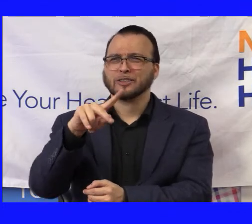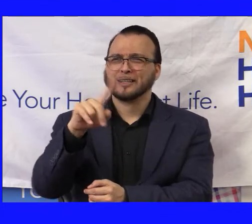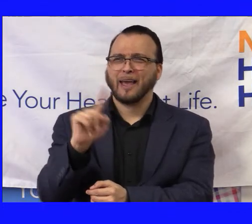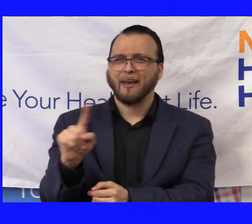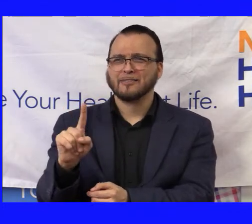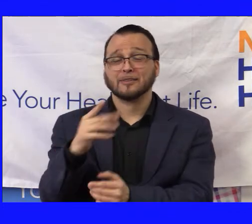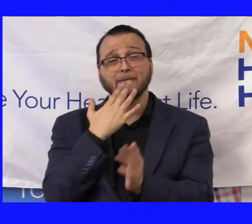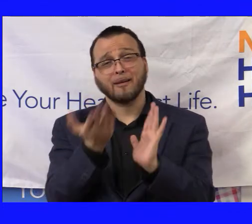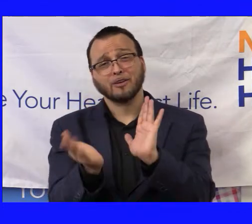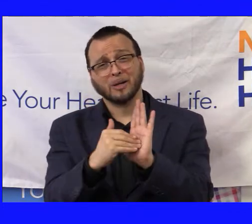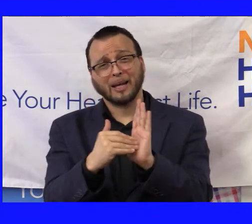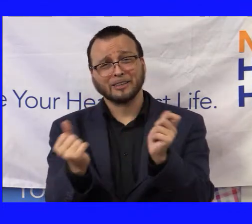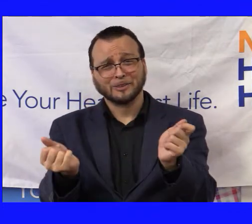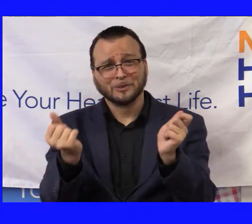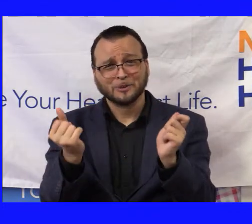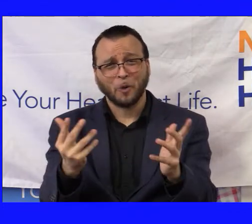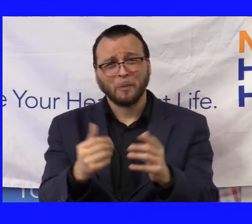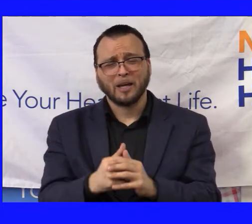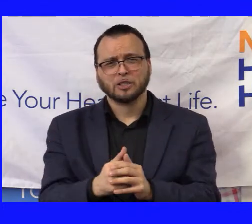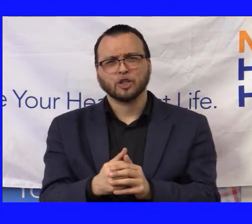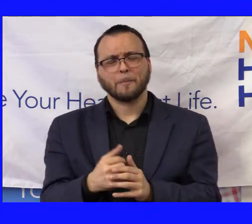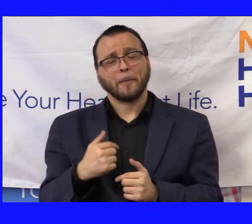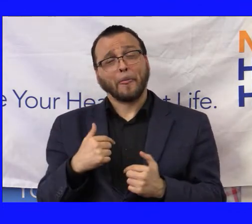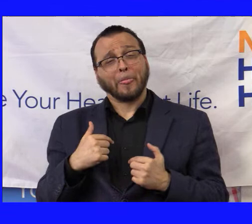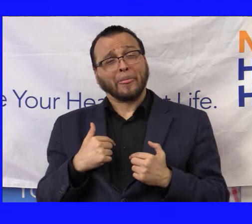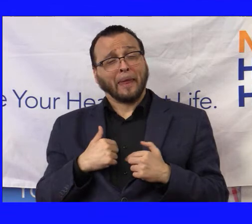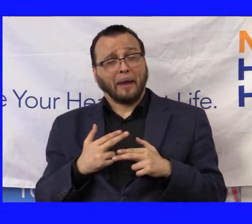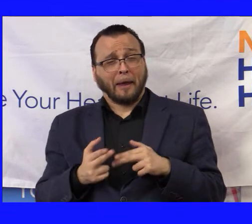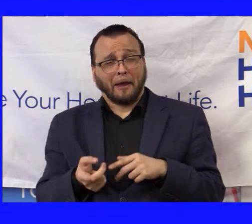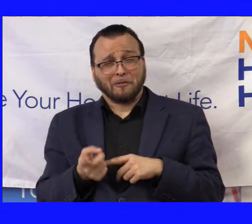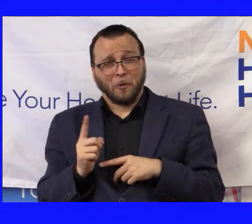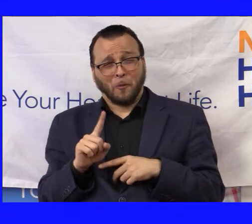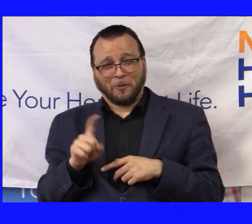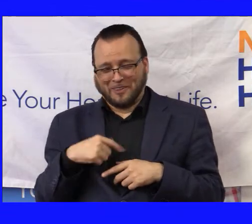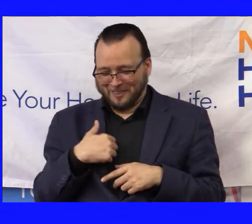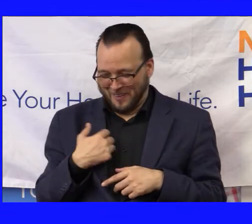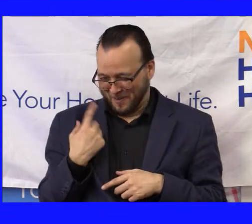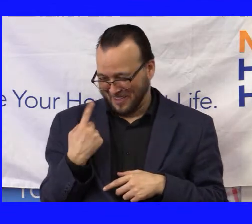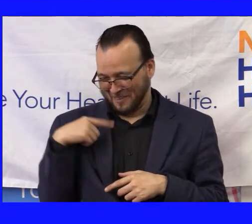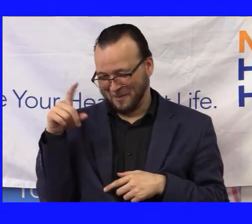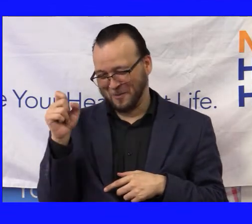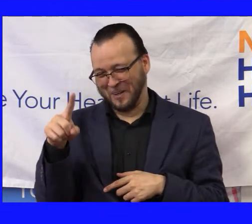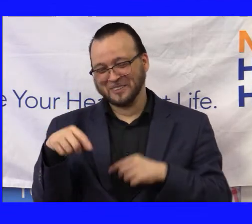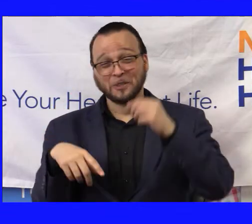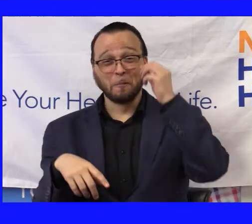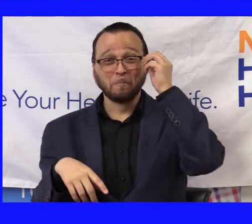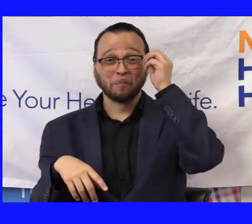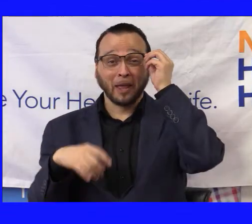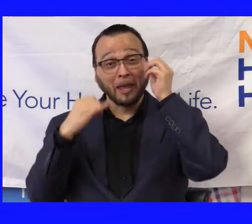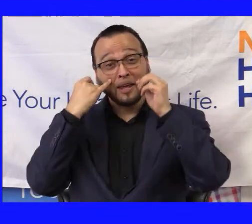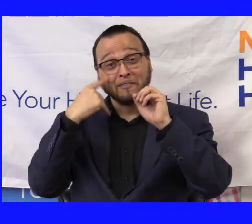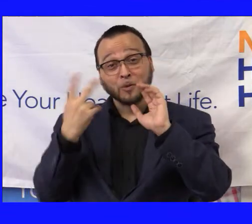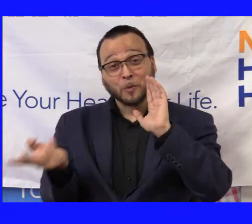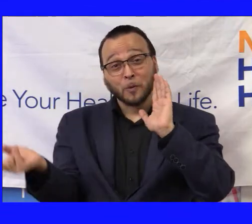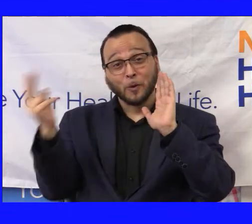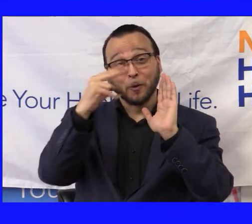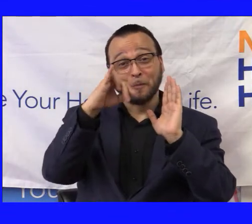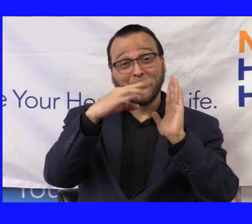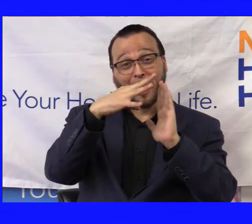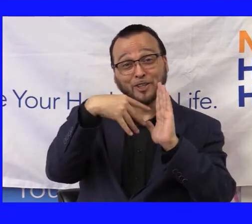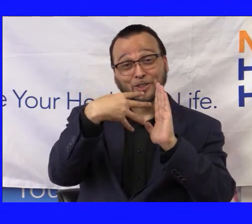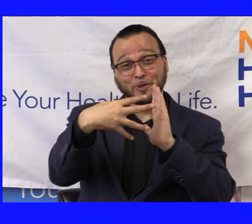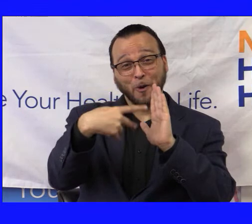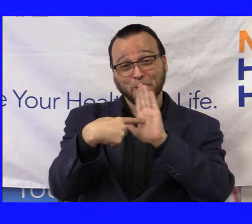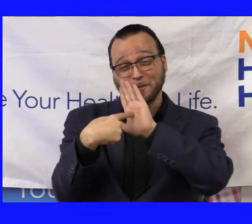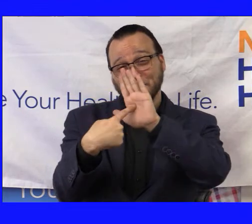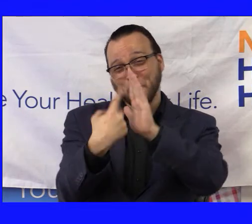so much. And I just have one question. I'm sorry, I always have a question. If you go back to that chart that shows both